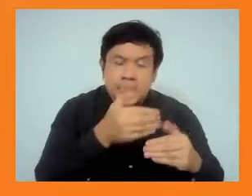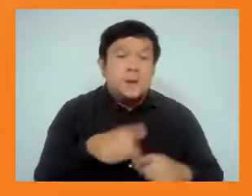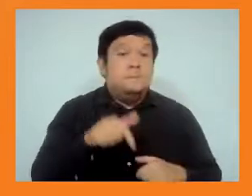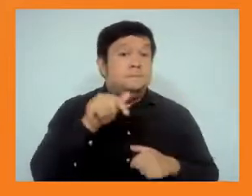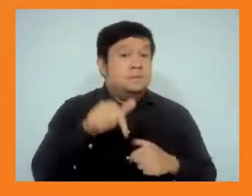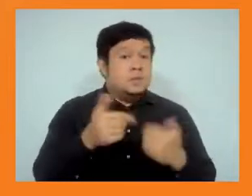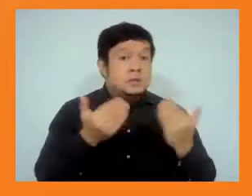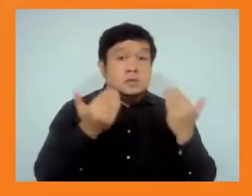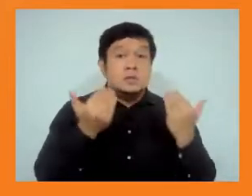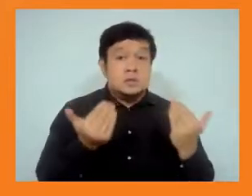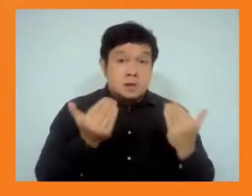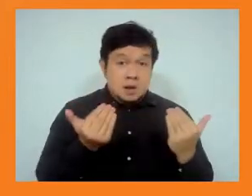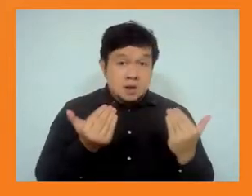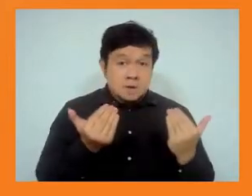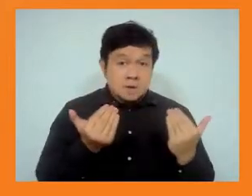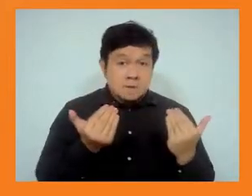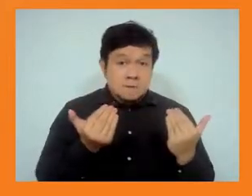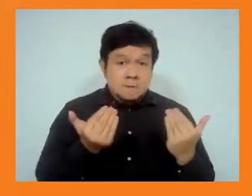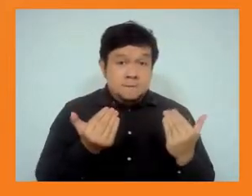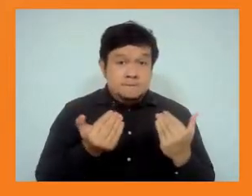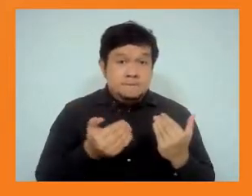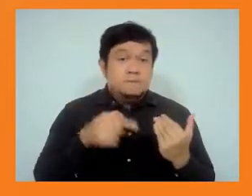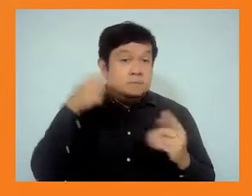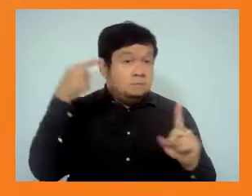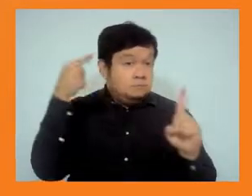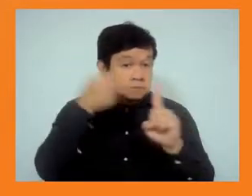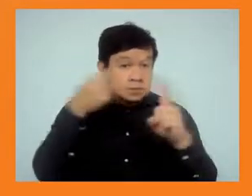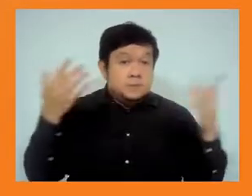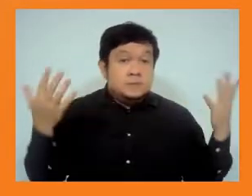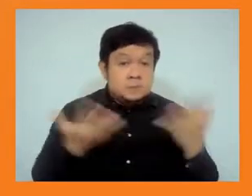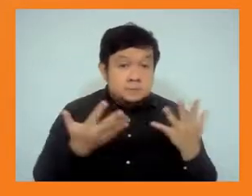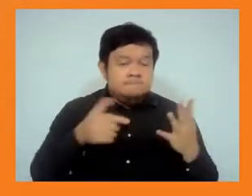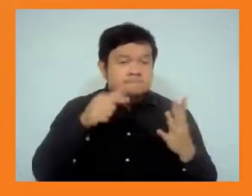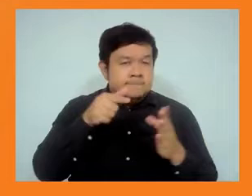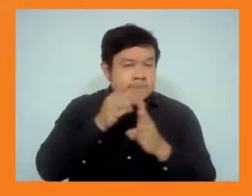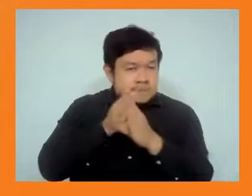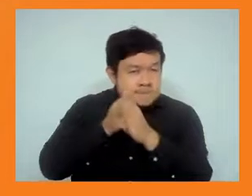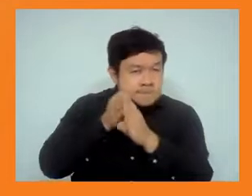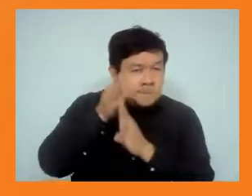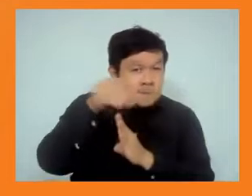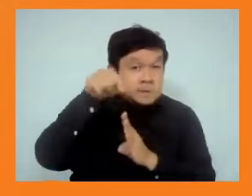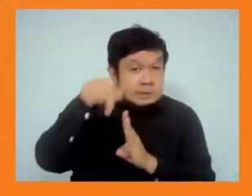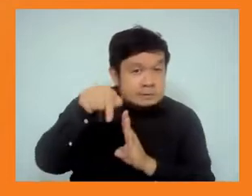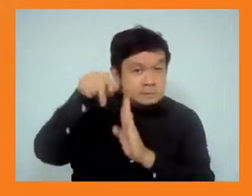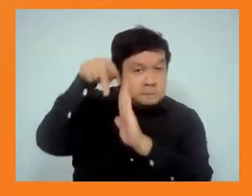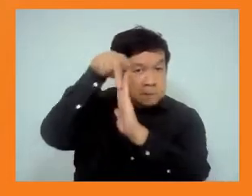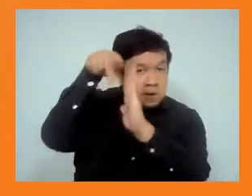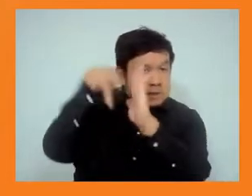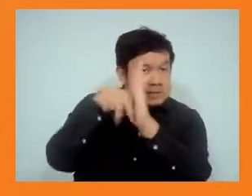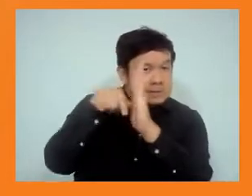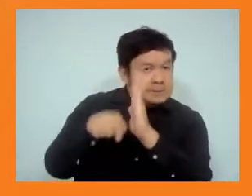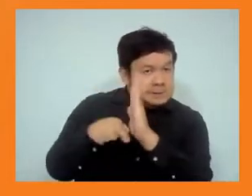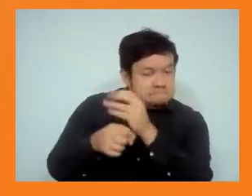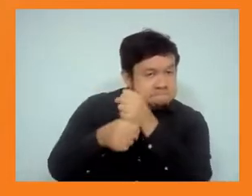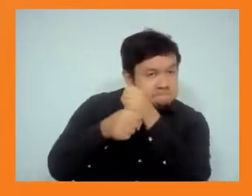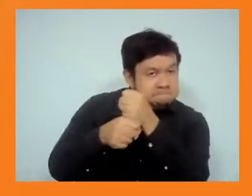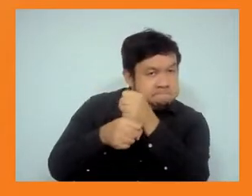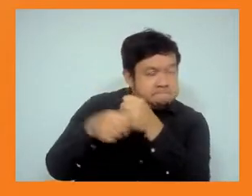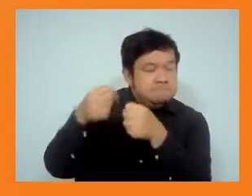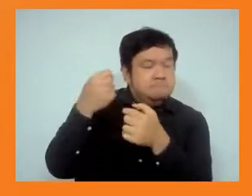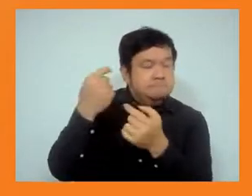better. Now, for just setting the scene to this session, I'd like to provide you with just a